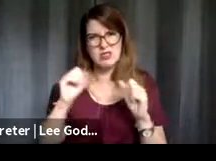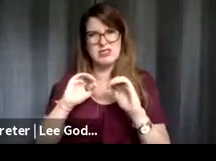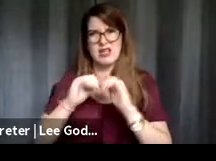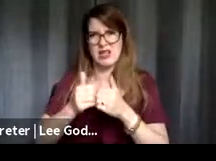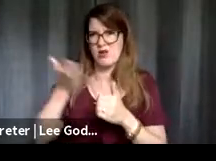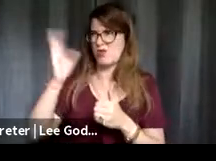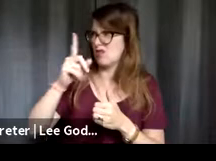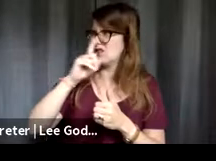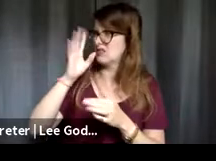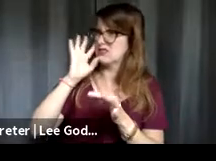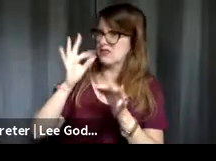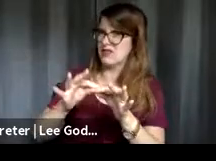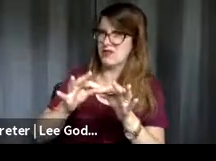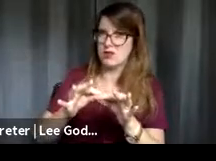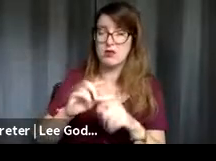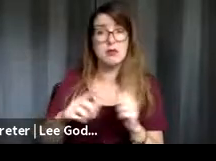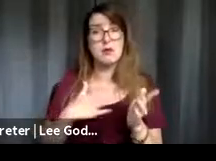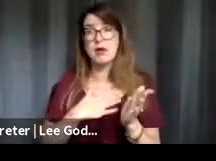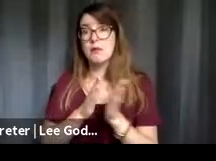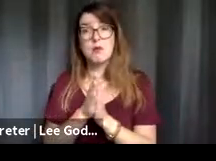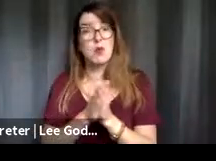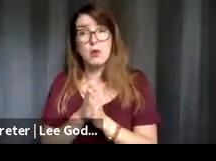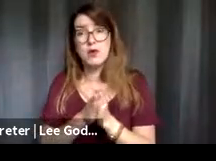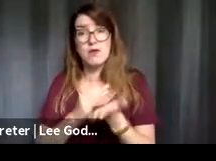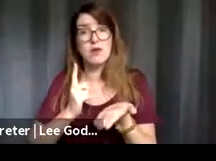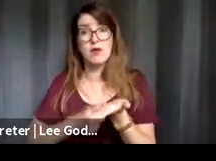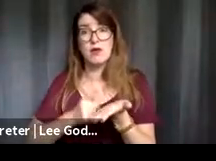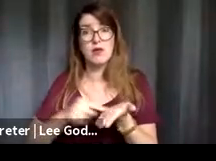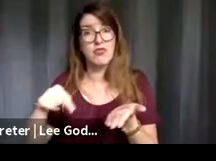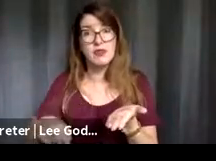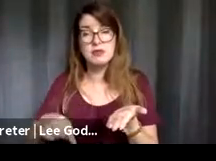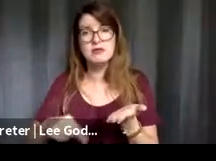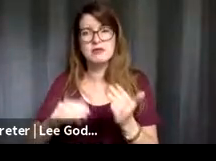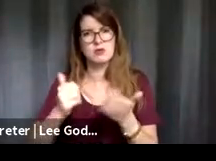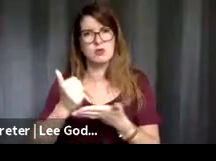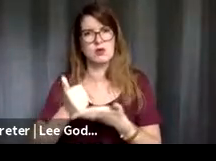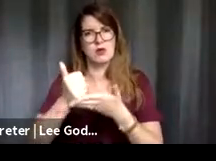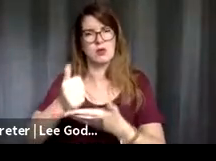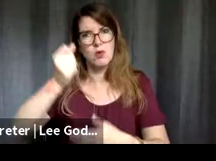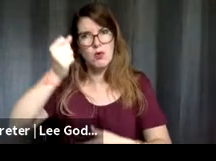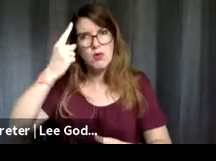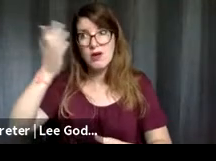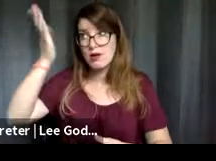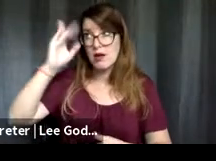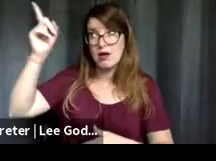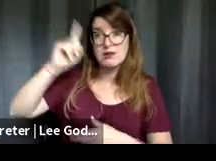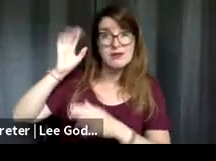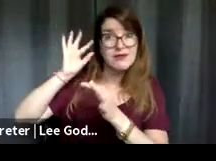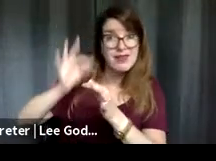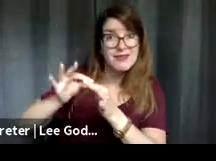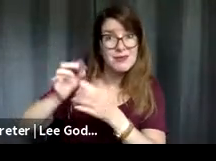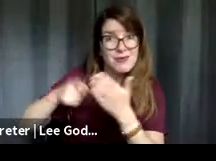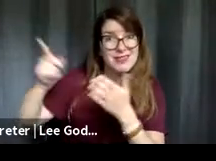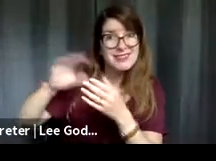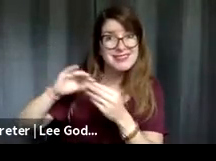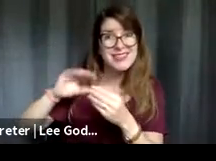faithful. But my motives in talking about this are to help you to see God is faithful to what he says. He